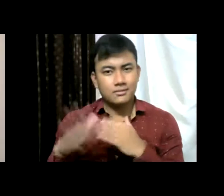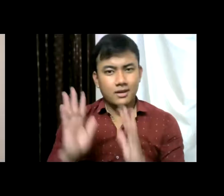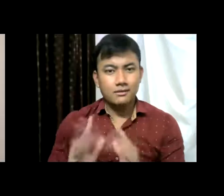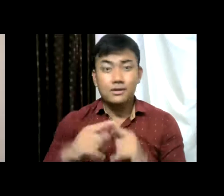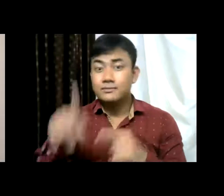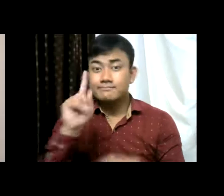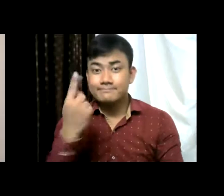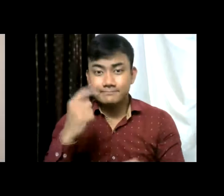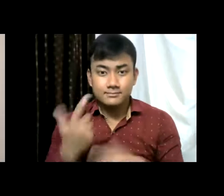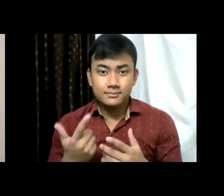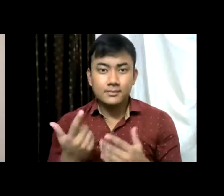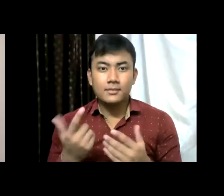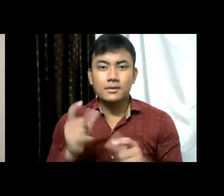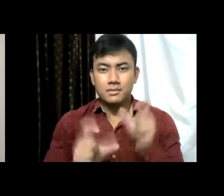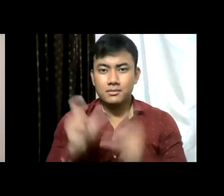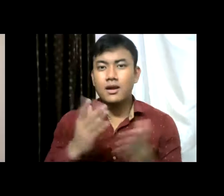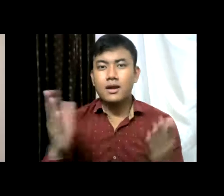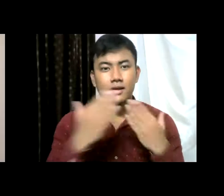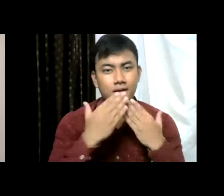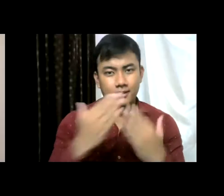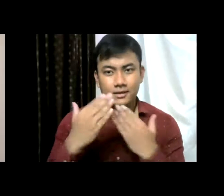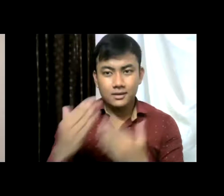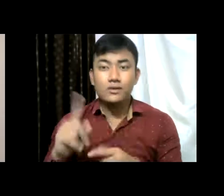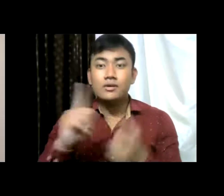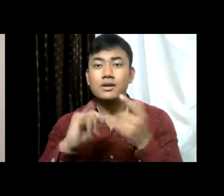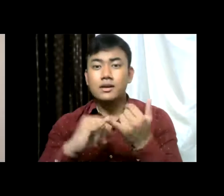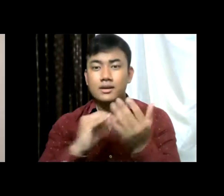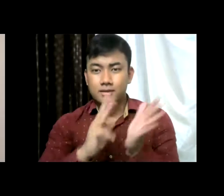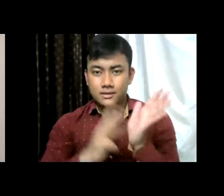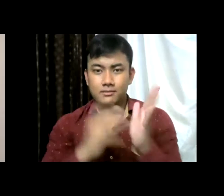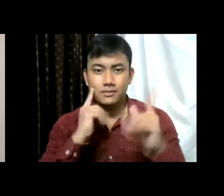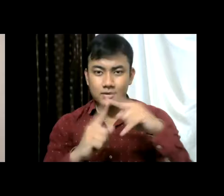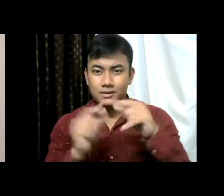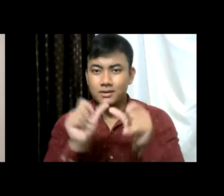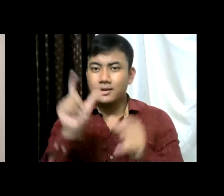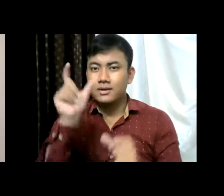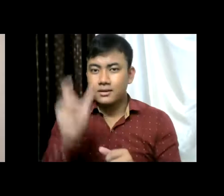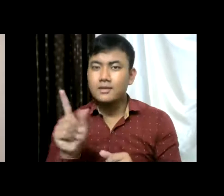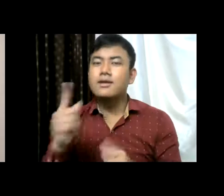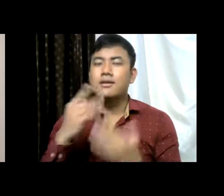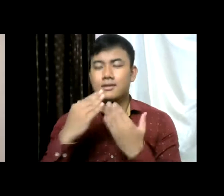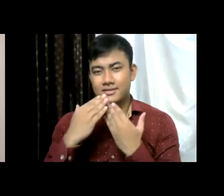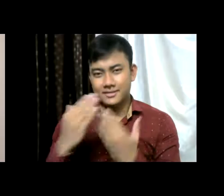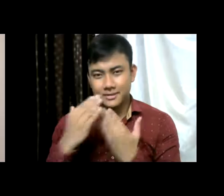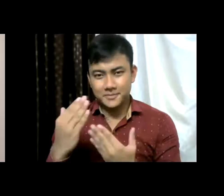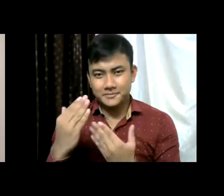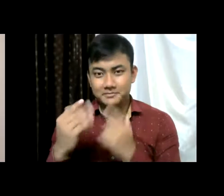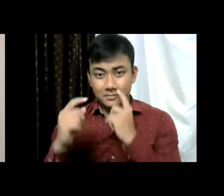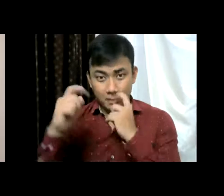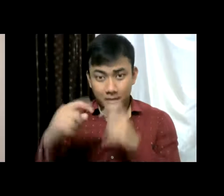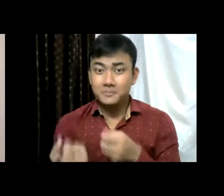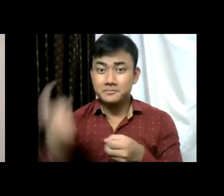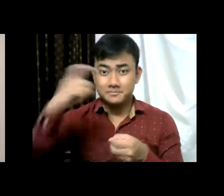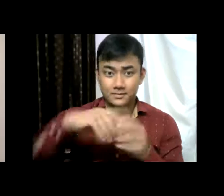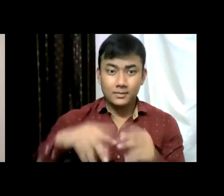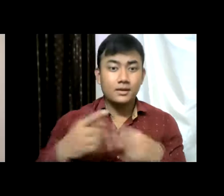Firstly, I would like to warmly thank Smita Vanniyar, who has very kindly and very graciously stepped in for Bishaka Datta,